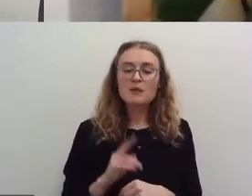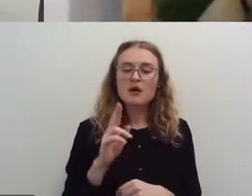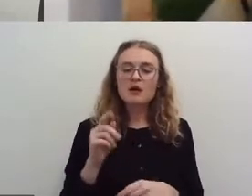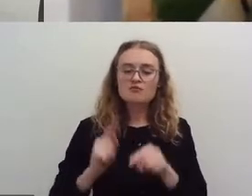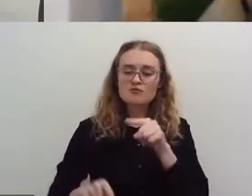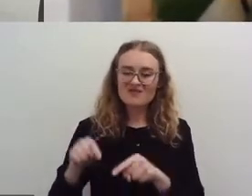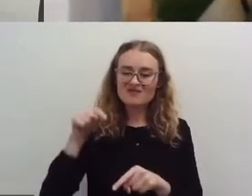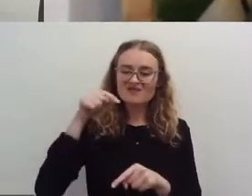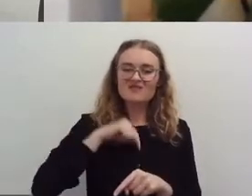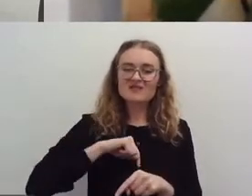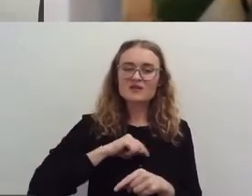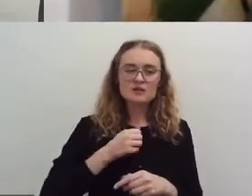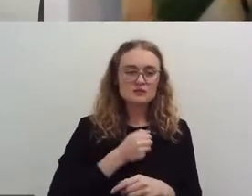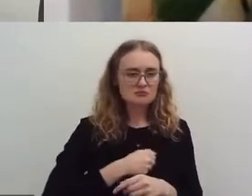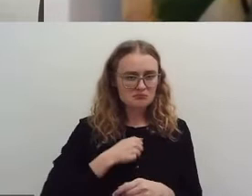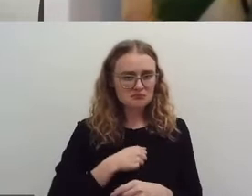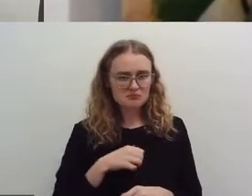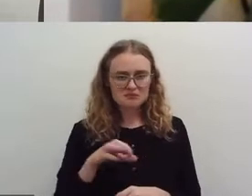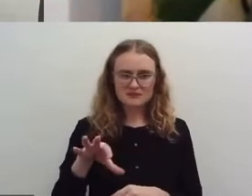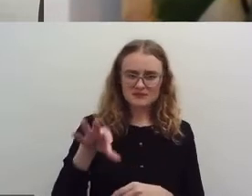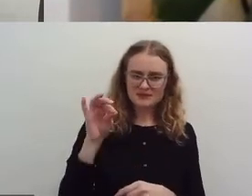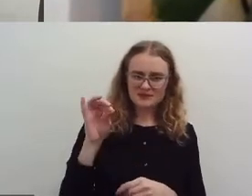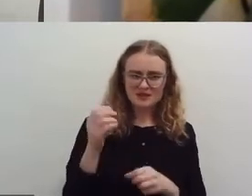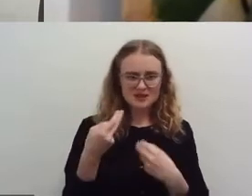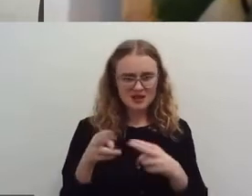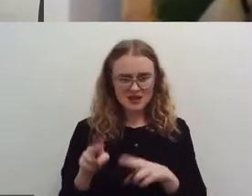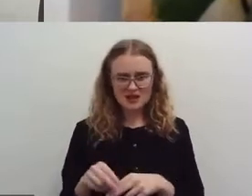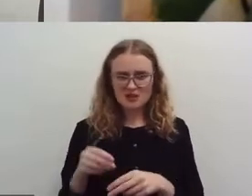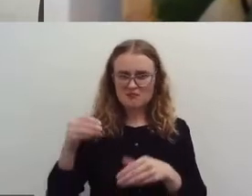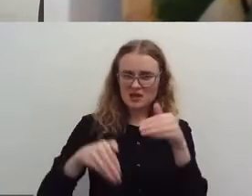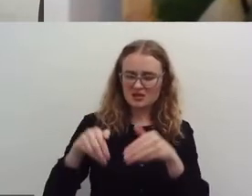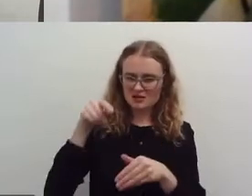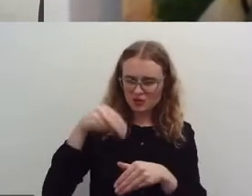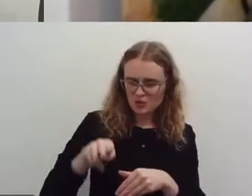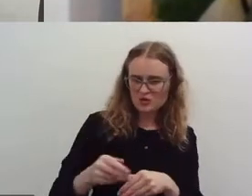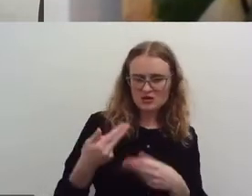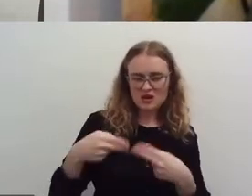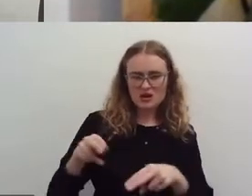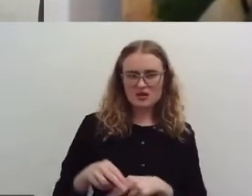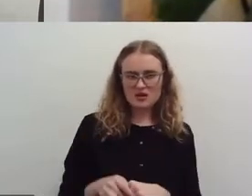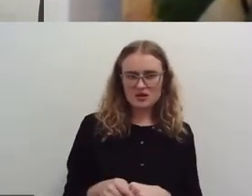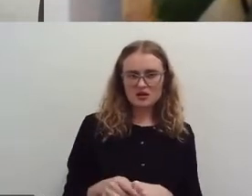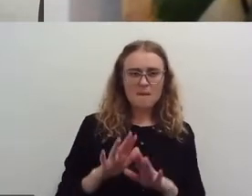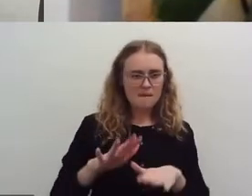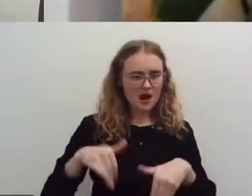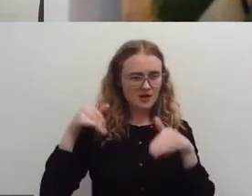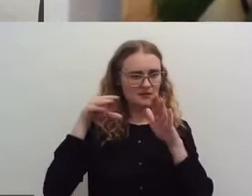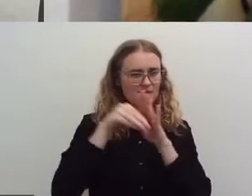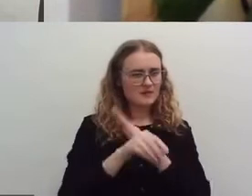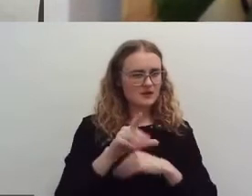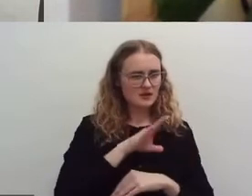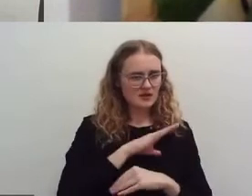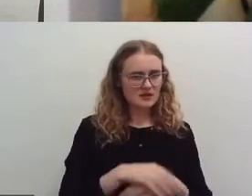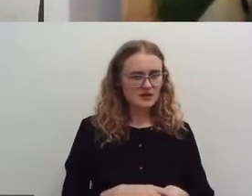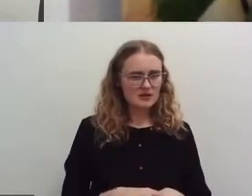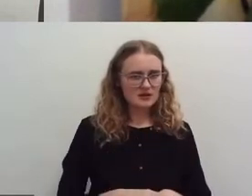of the backlash that will come, because there will come one. But someone needs to make these unpopular decisions if we want to live on an earth that will be